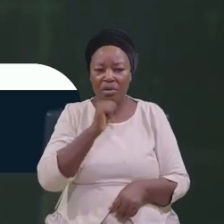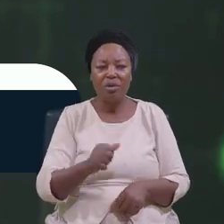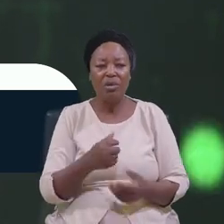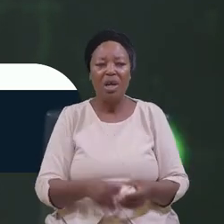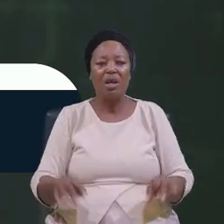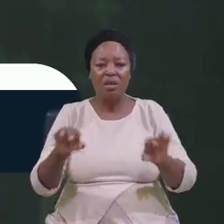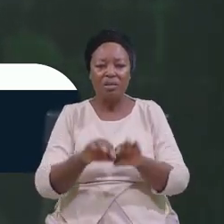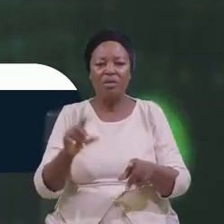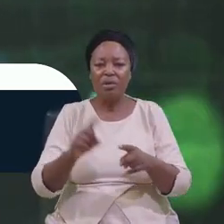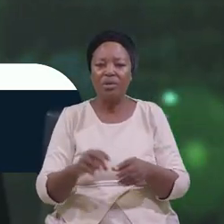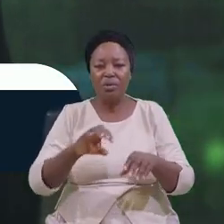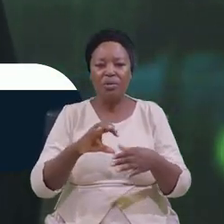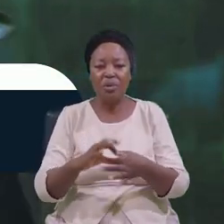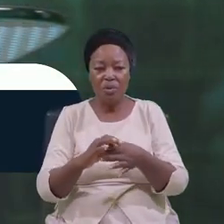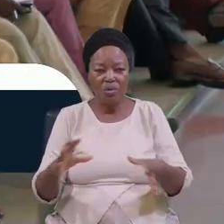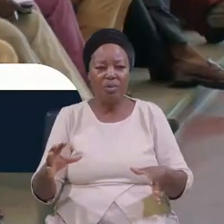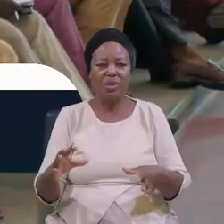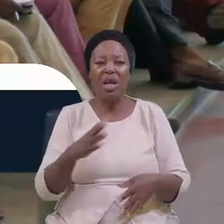with